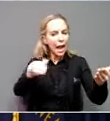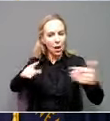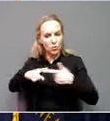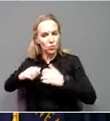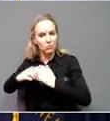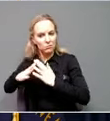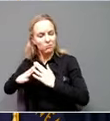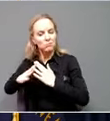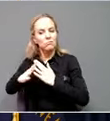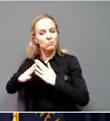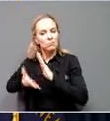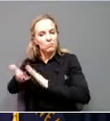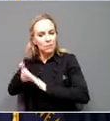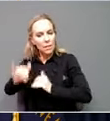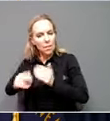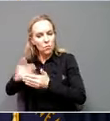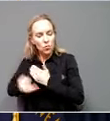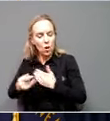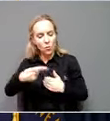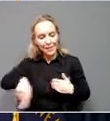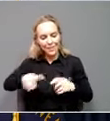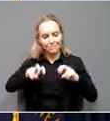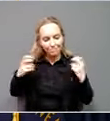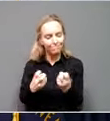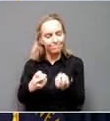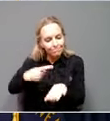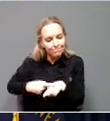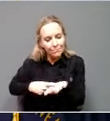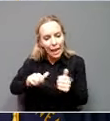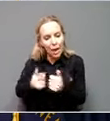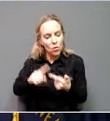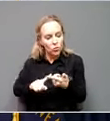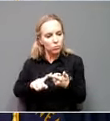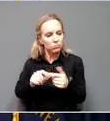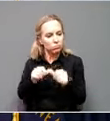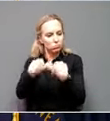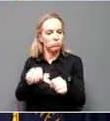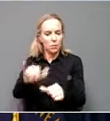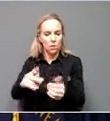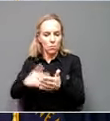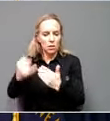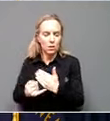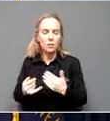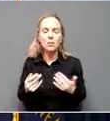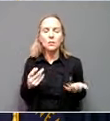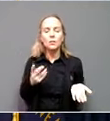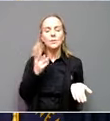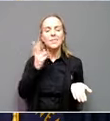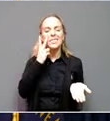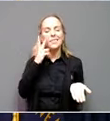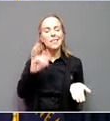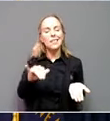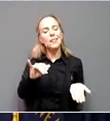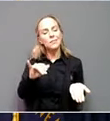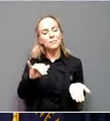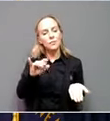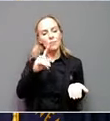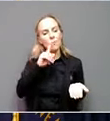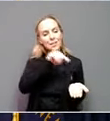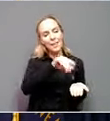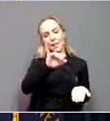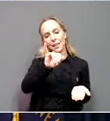down and getting a good idea where we want to go on that is important. I think what you'll see, the discussion on the infrastructure